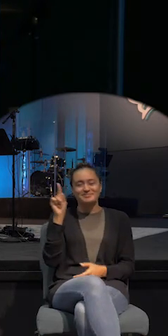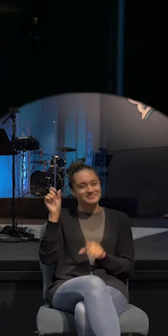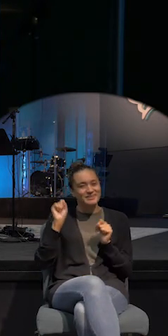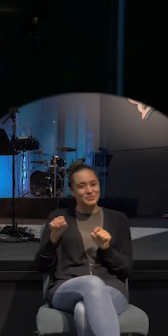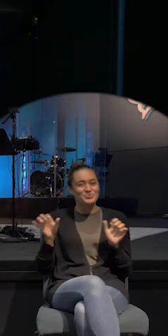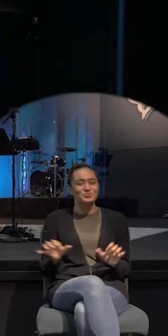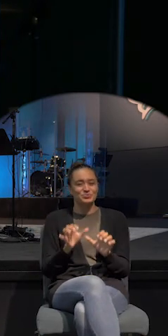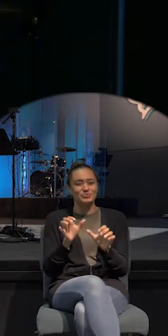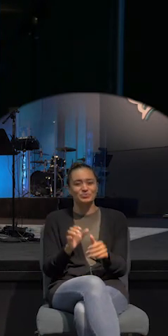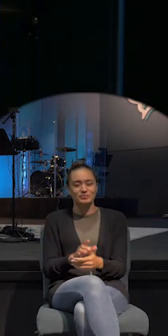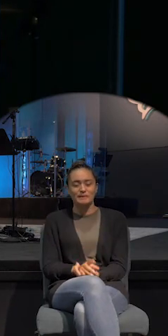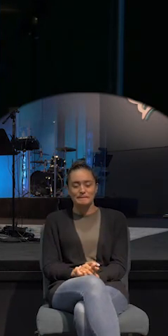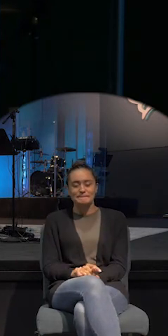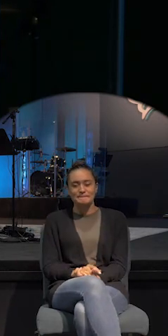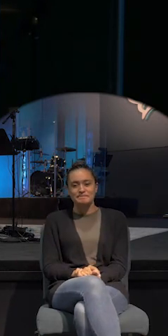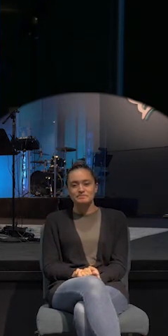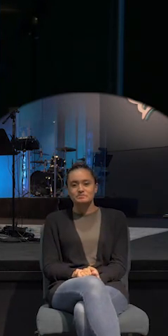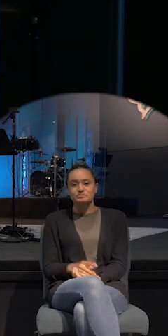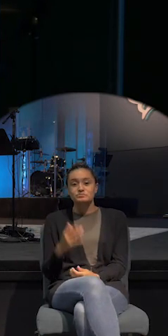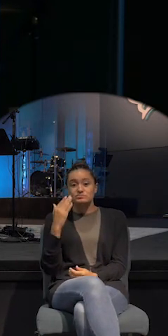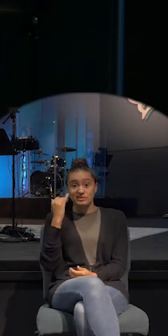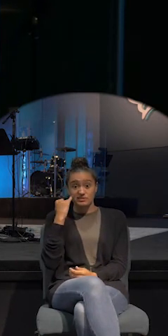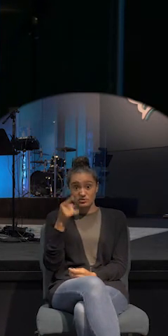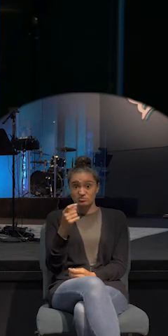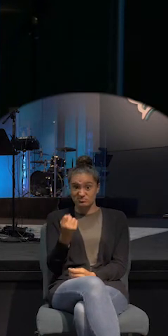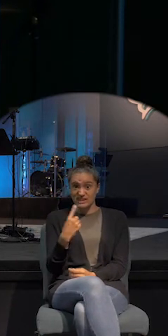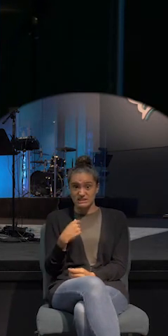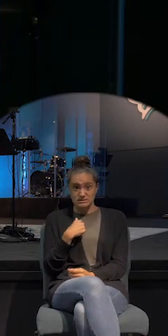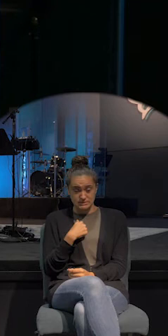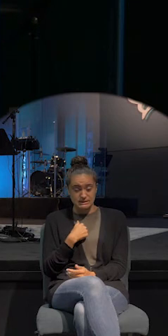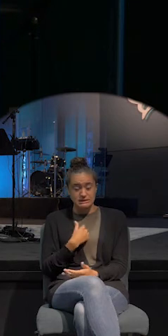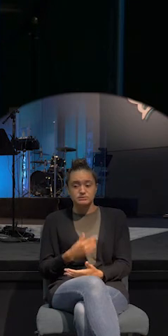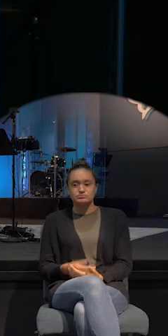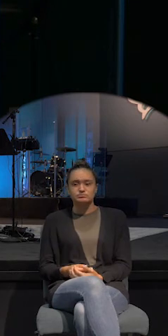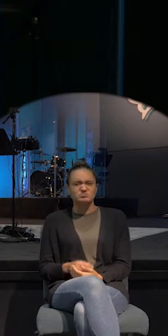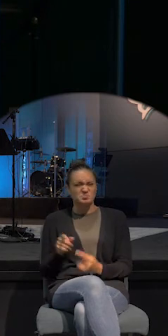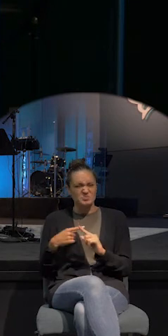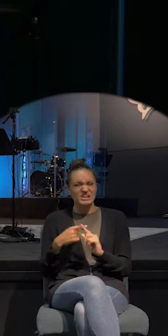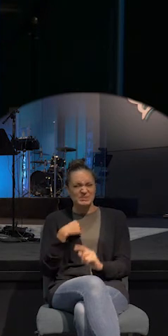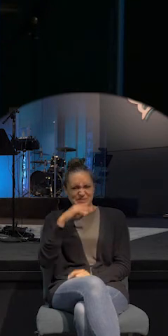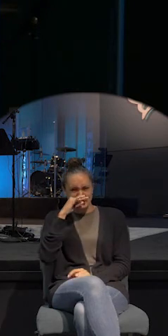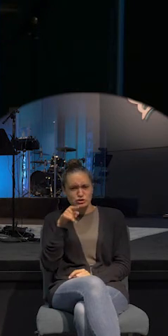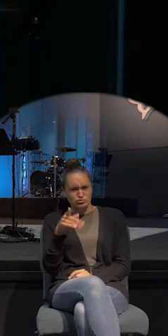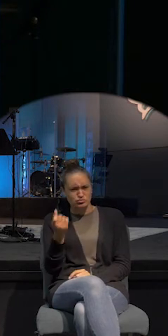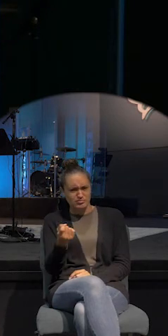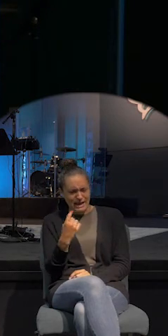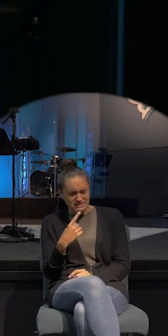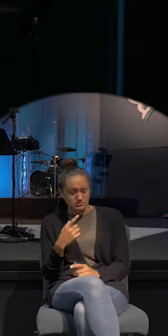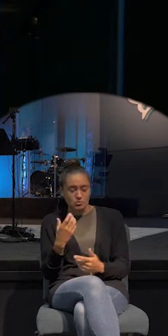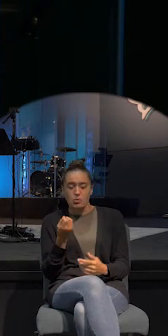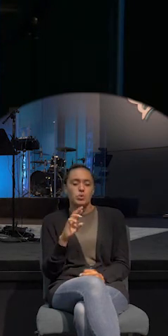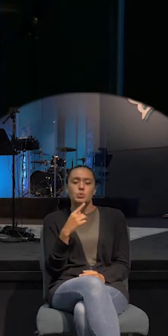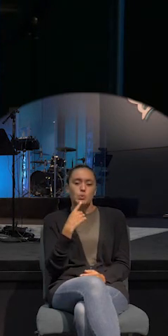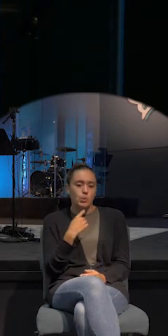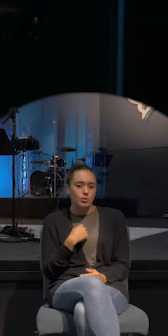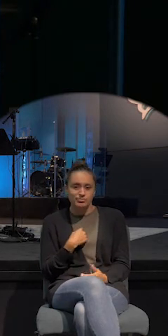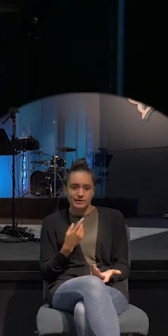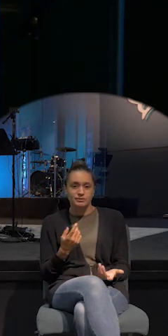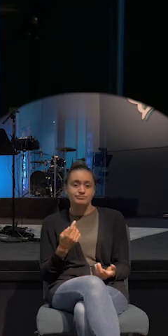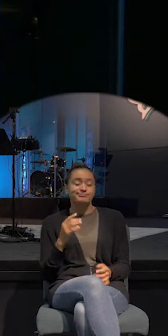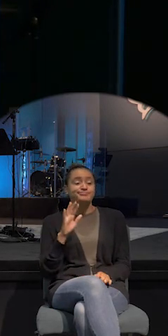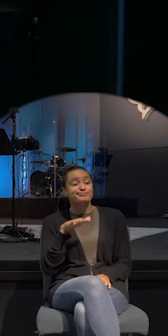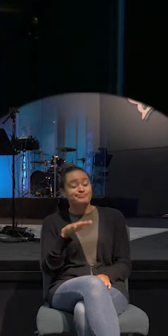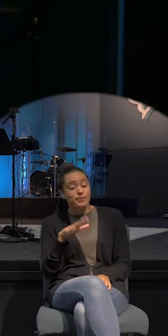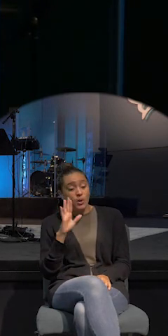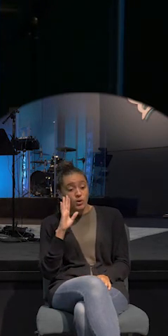do. You know, if you'd have asked me as a kid, if you'd have asked me or told me one of these